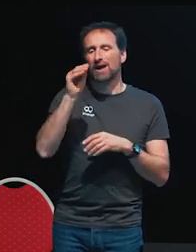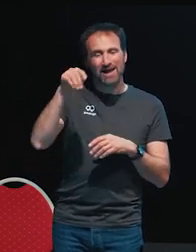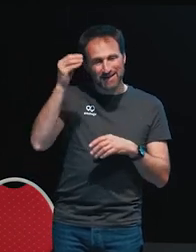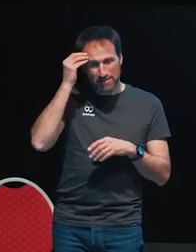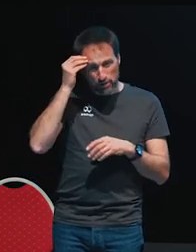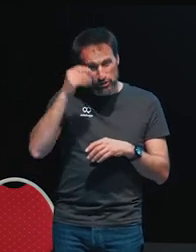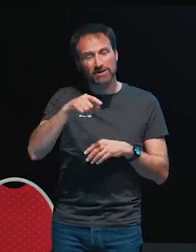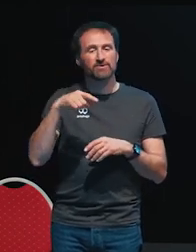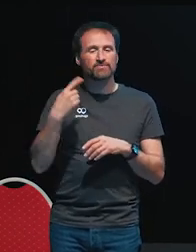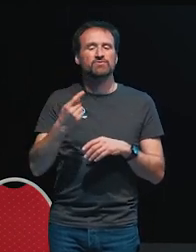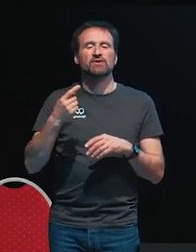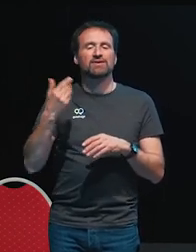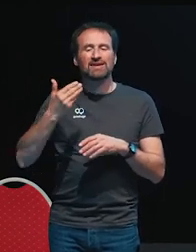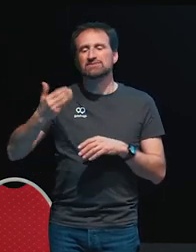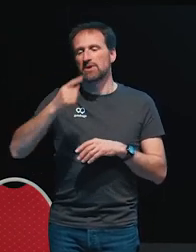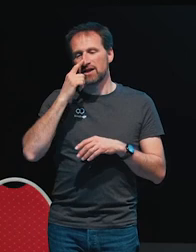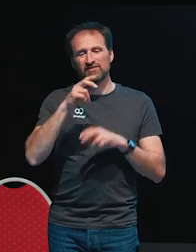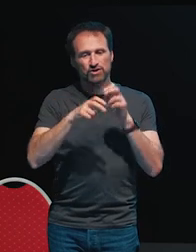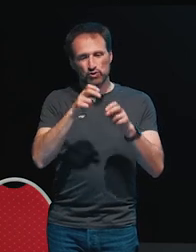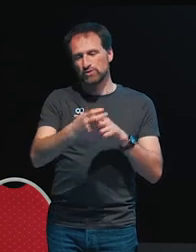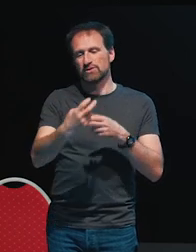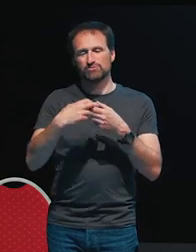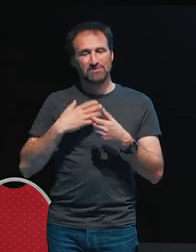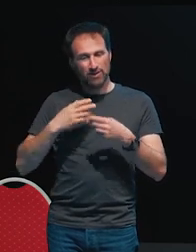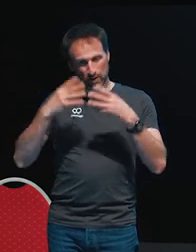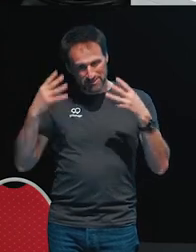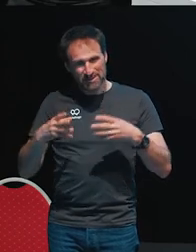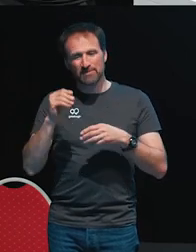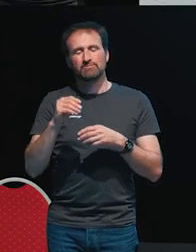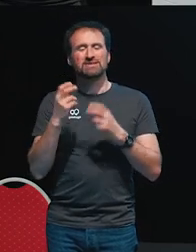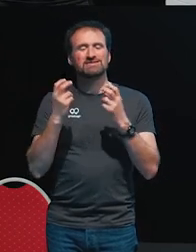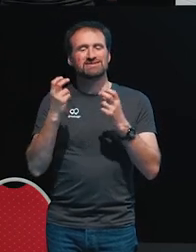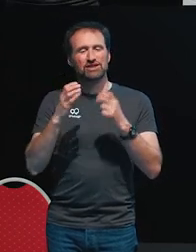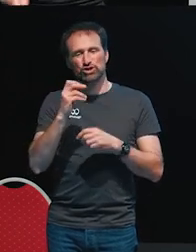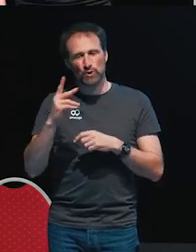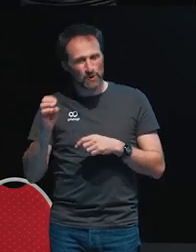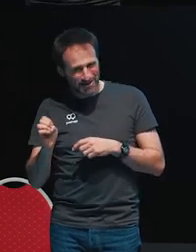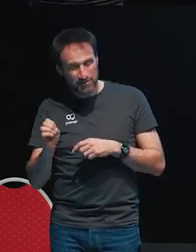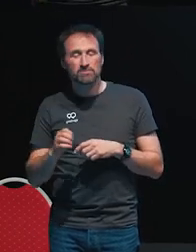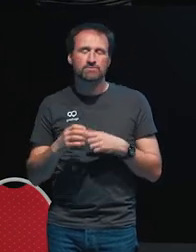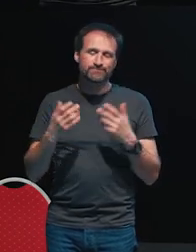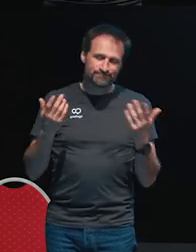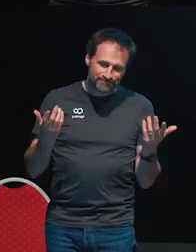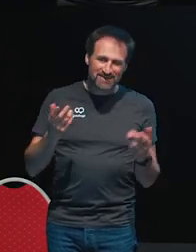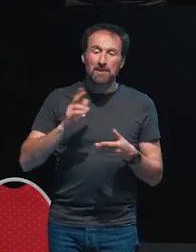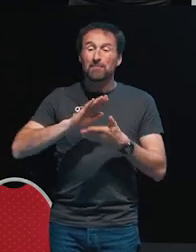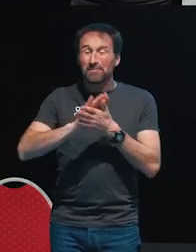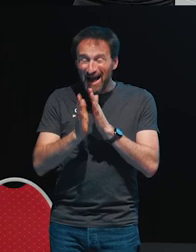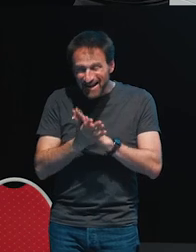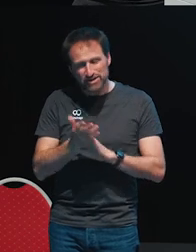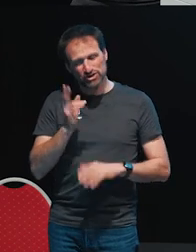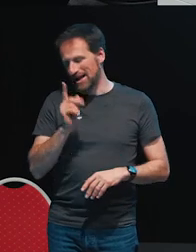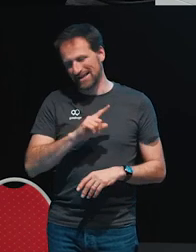user visits your website with this session cookie. So it should solve state, but in theory, or in practice, it does not solve